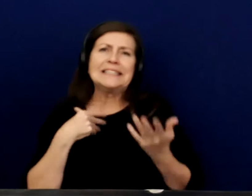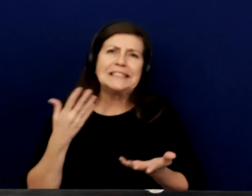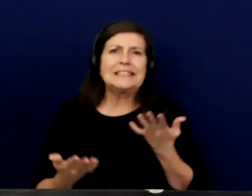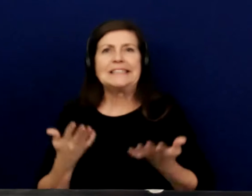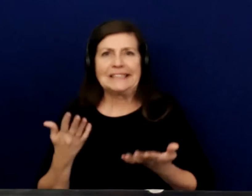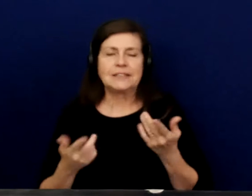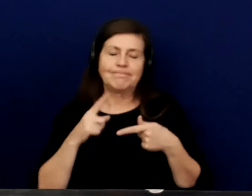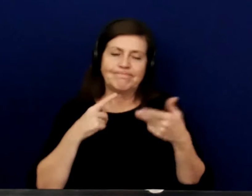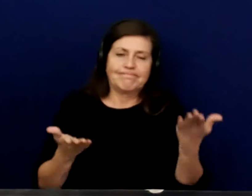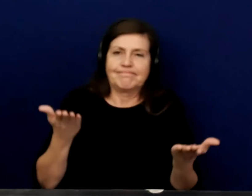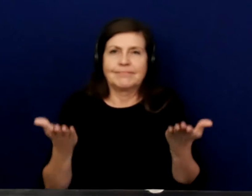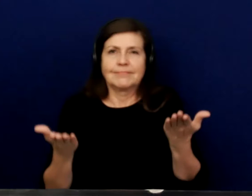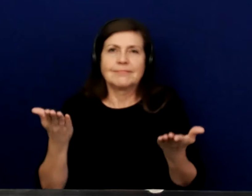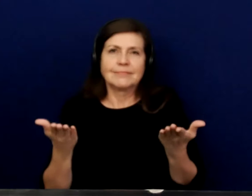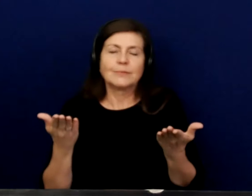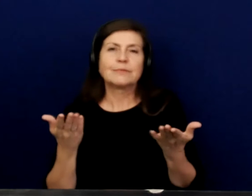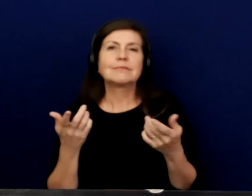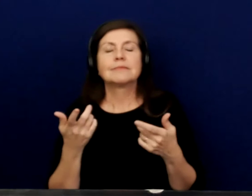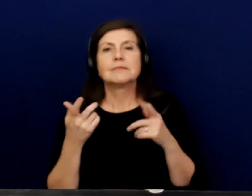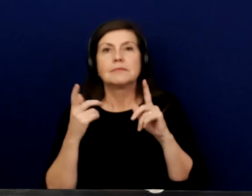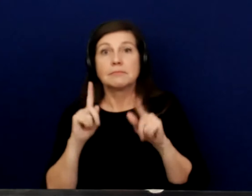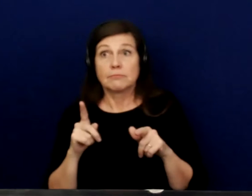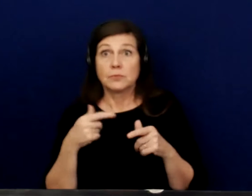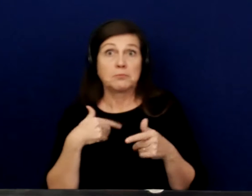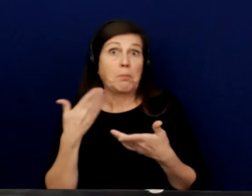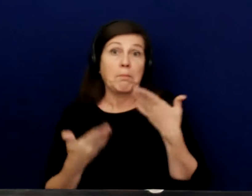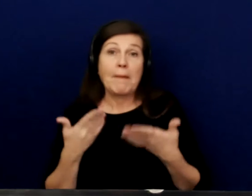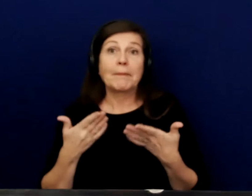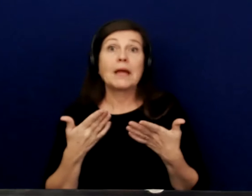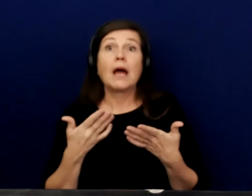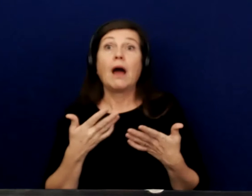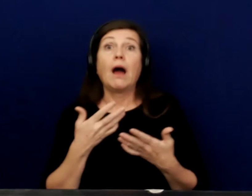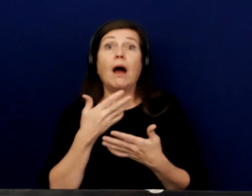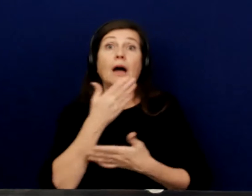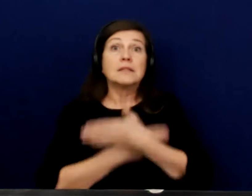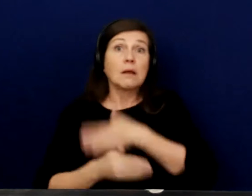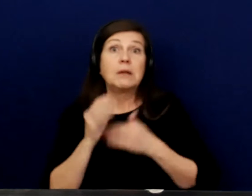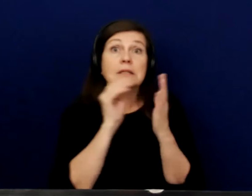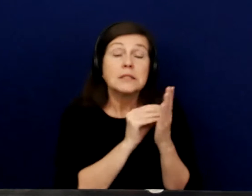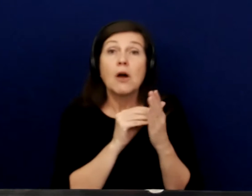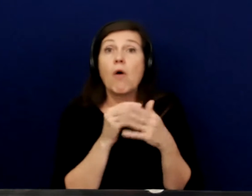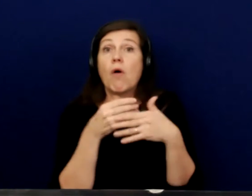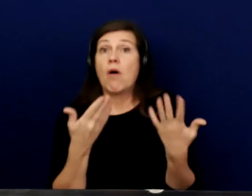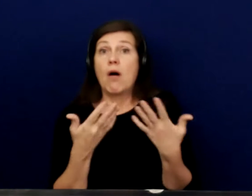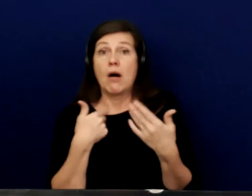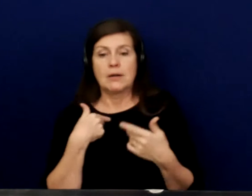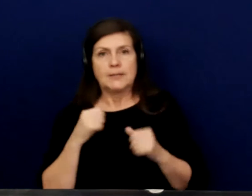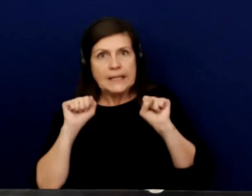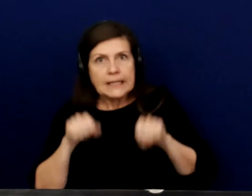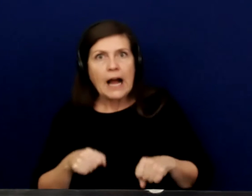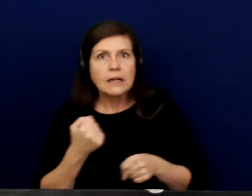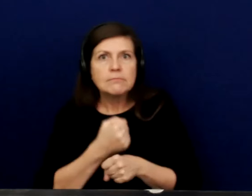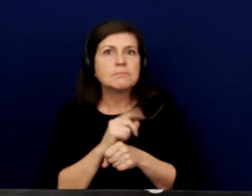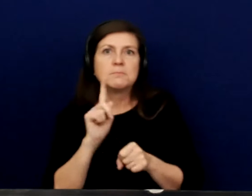suggestion that you should not only just specify your disability, but also your skills, of course. Mm-hmm. So it could be good